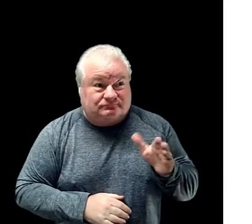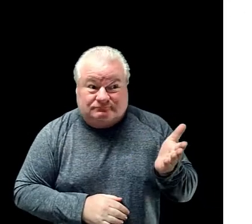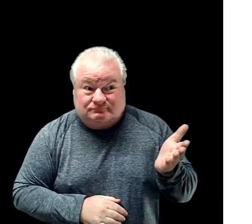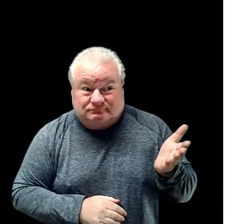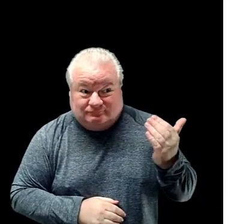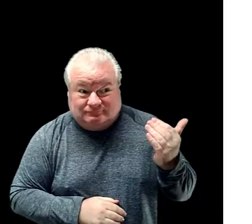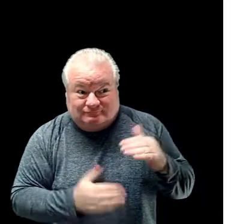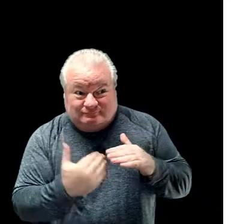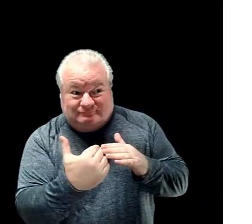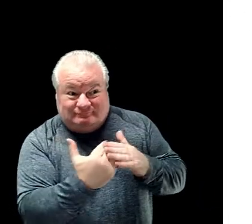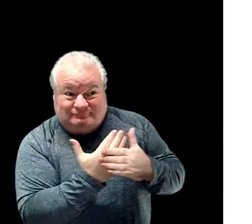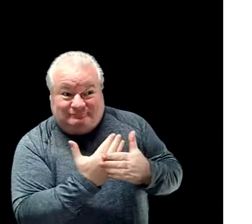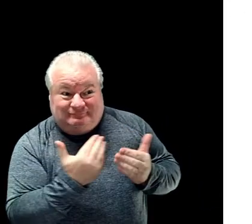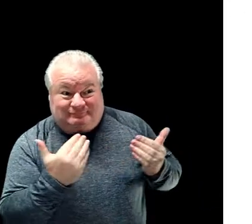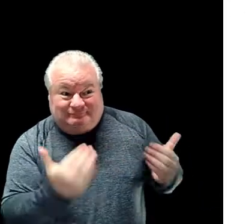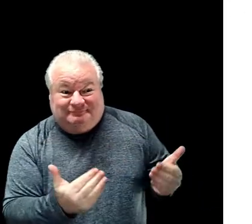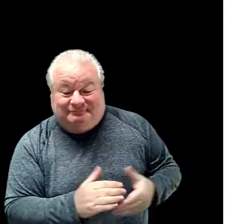Come in?